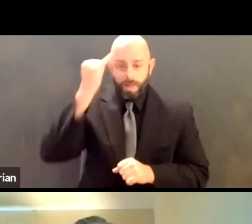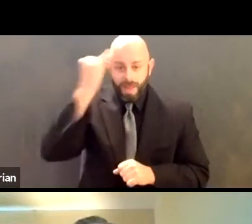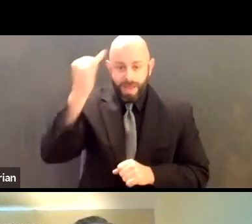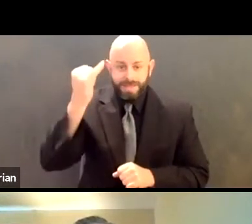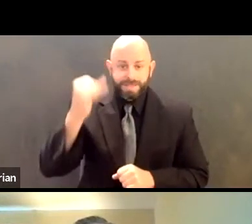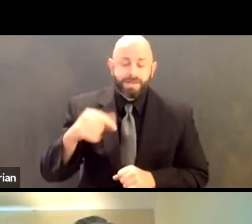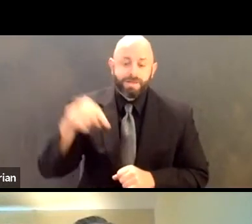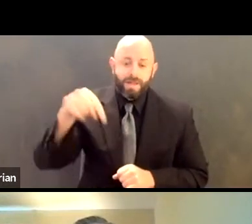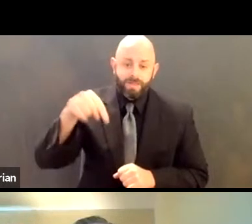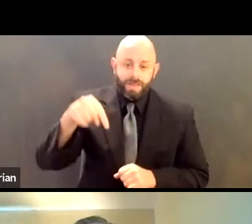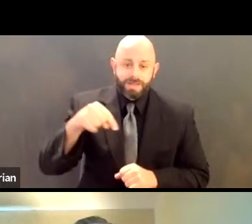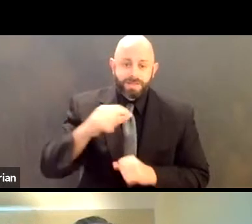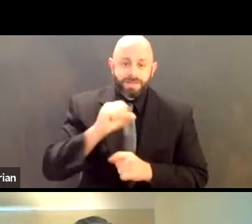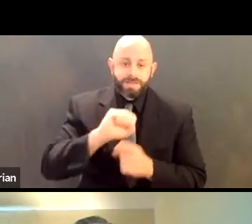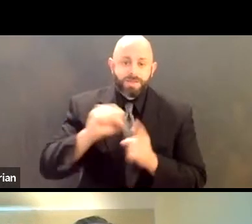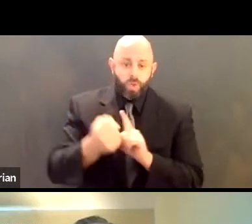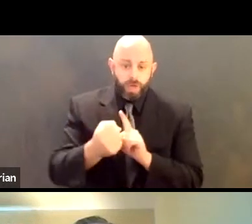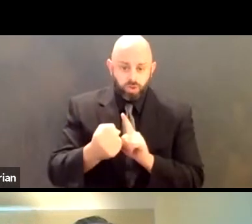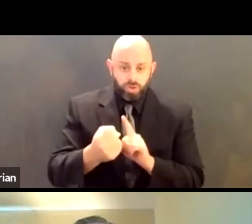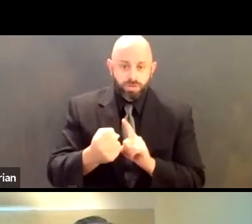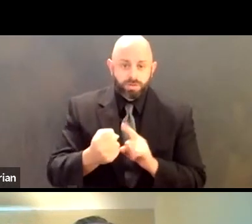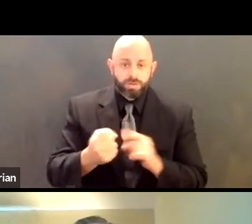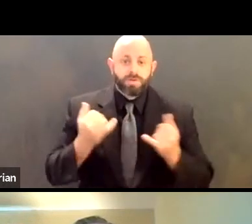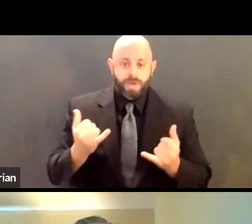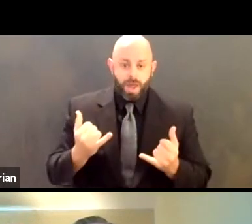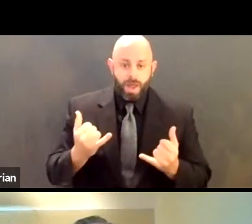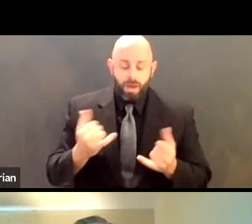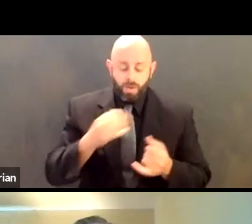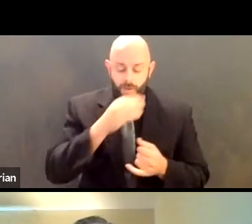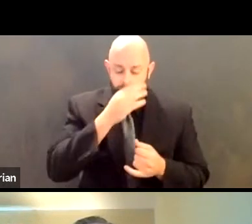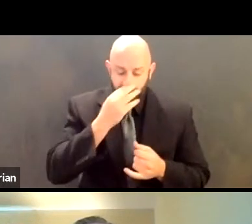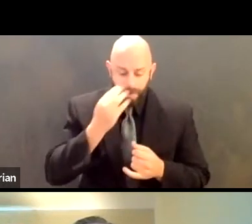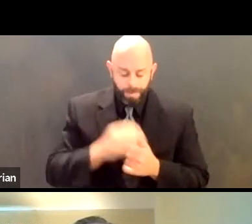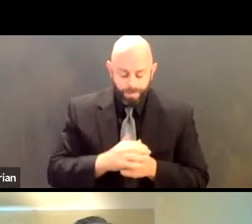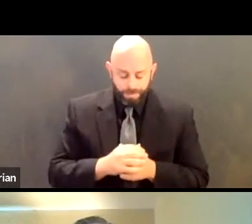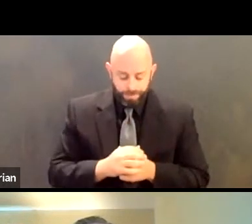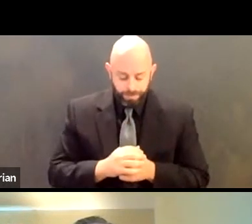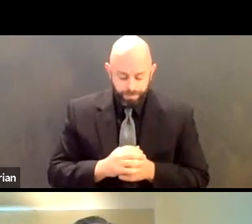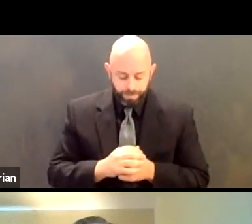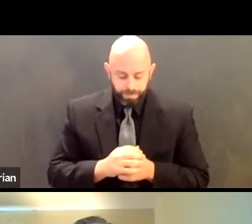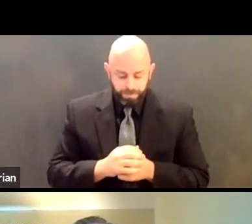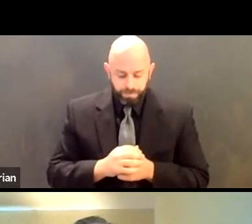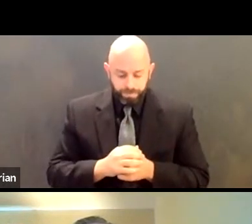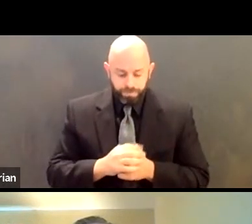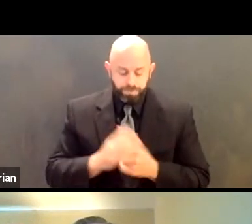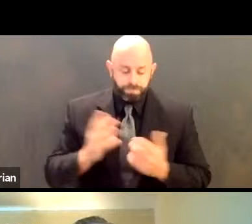of situation we're in now is not, is somehow